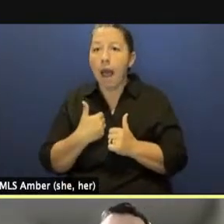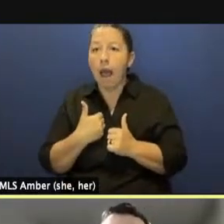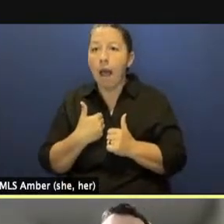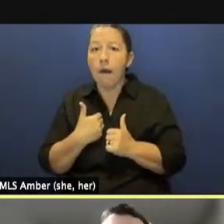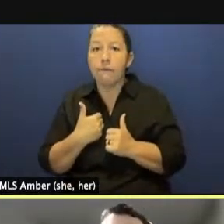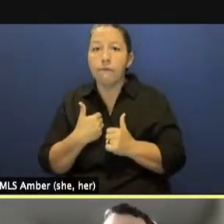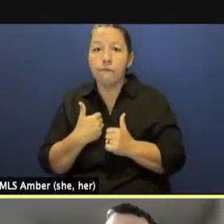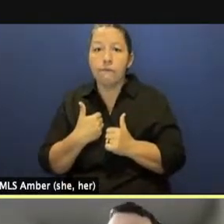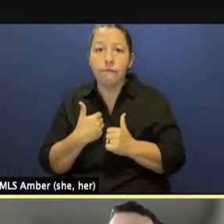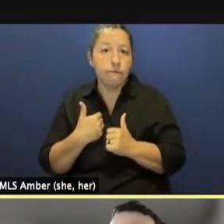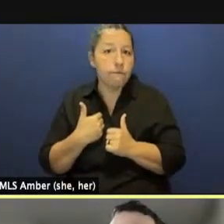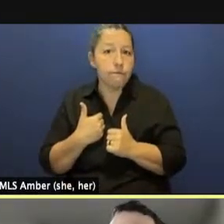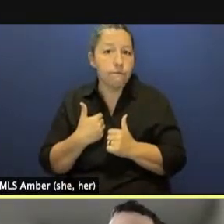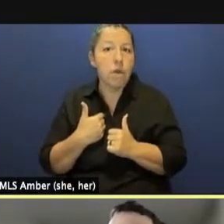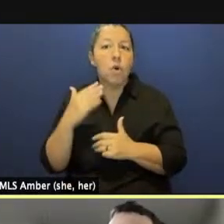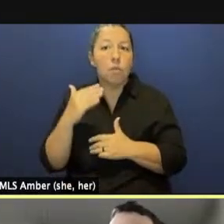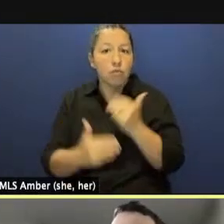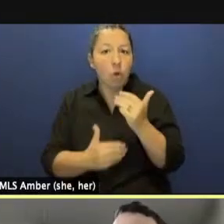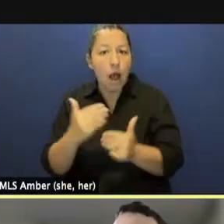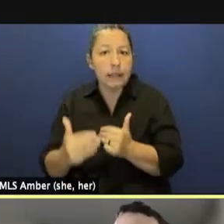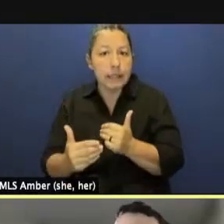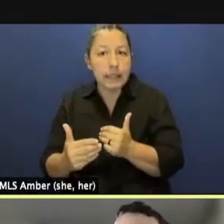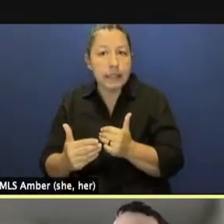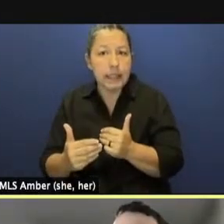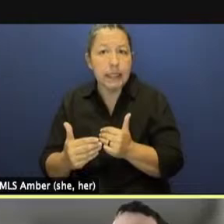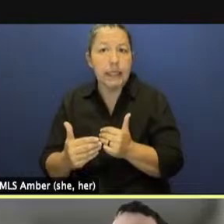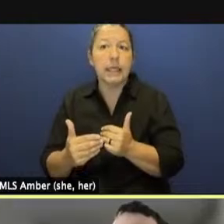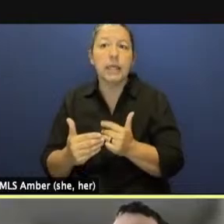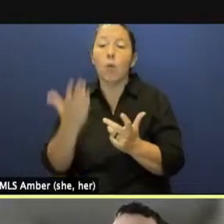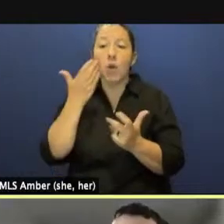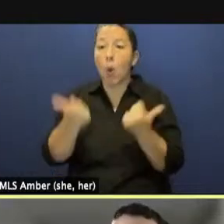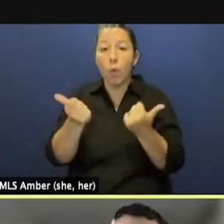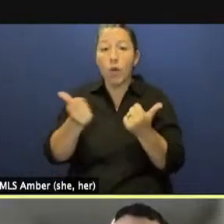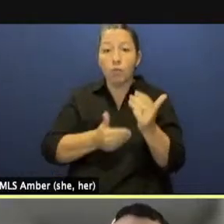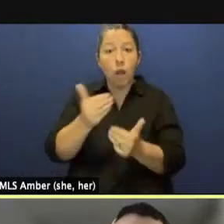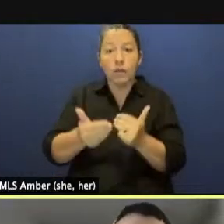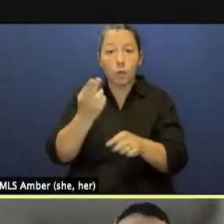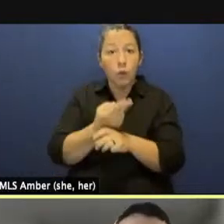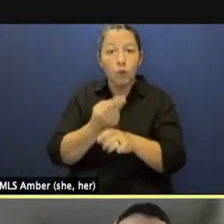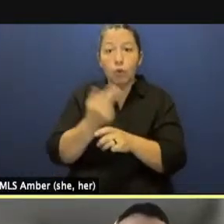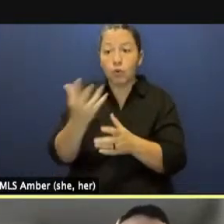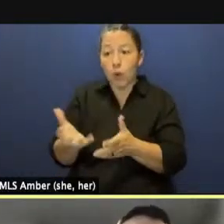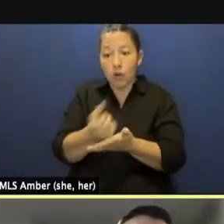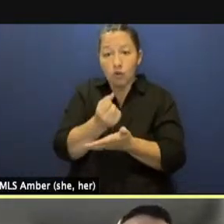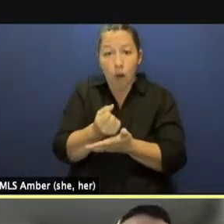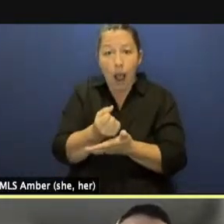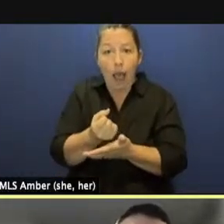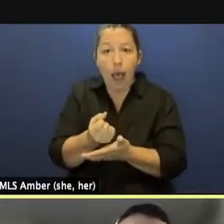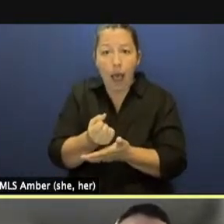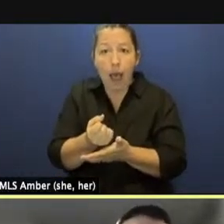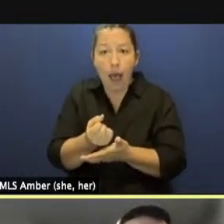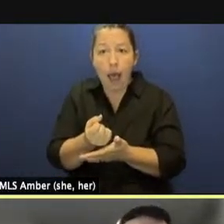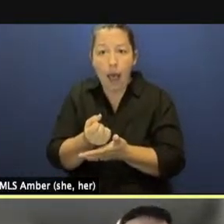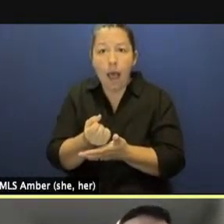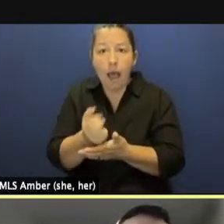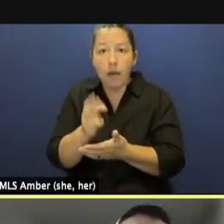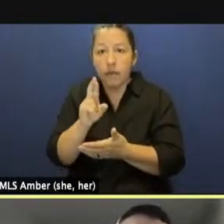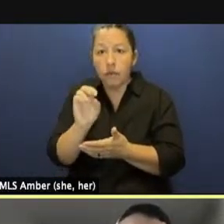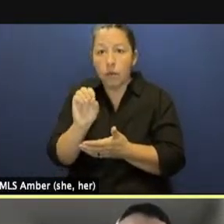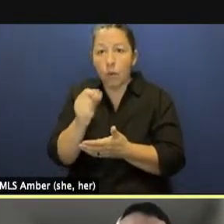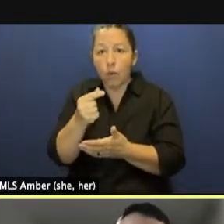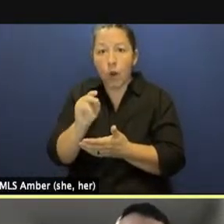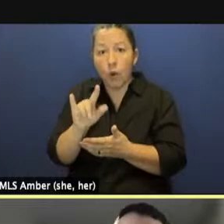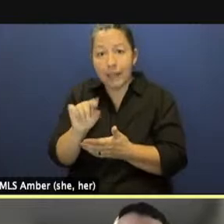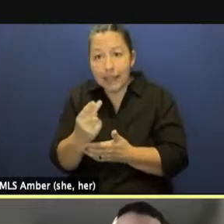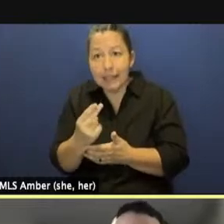really it's process independence. At this stage, we don't know which process we're going to use to extract the regolith. So I'm not going through